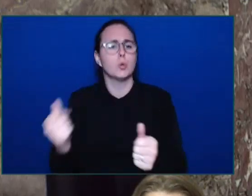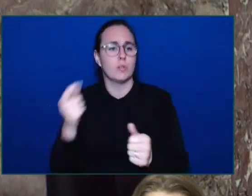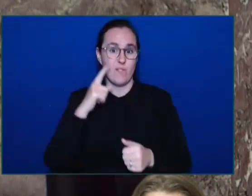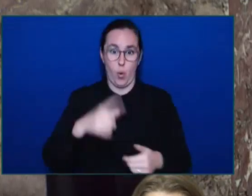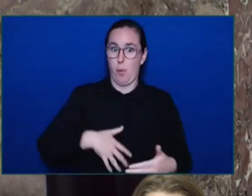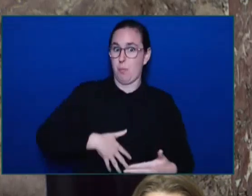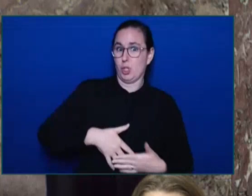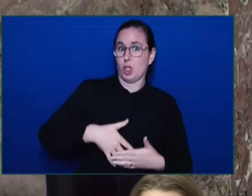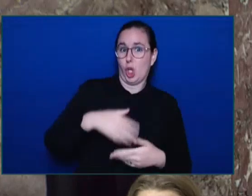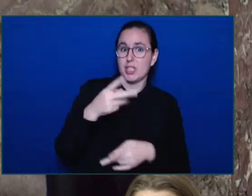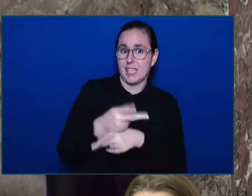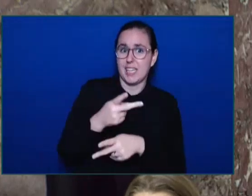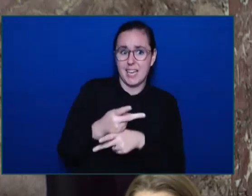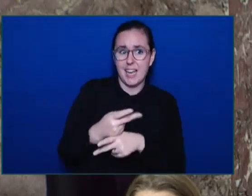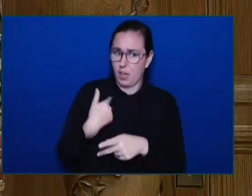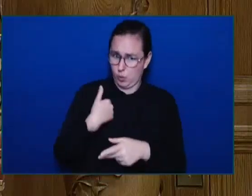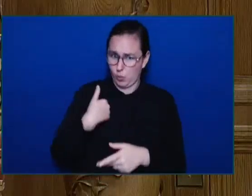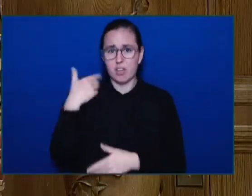resolve this issue.